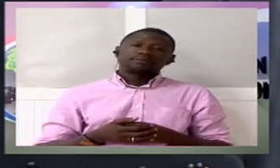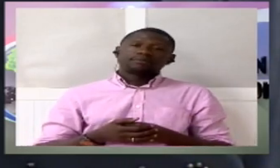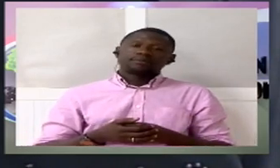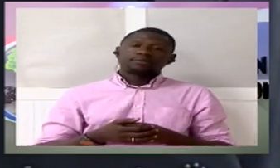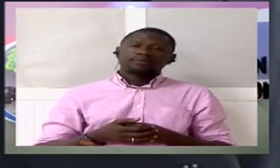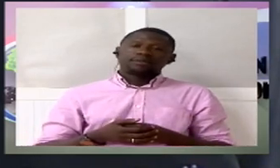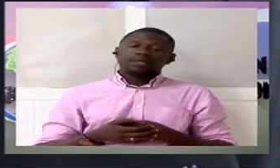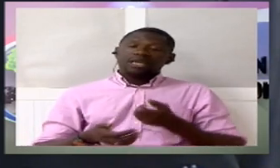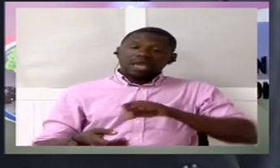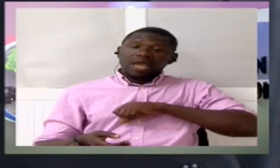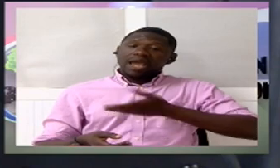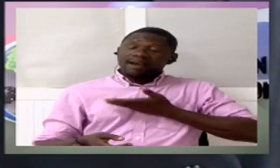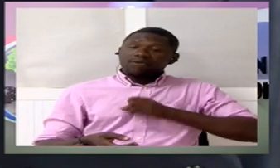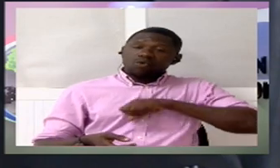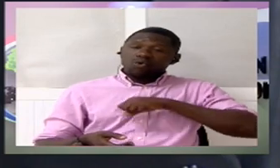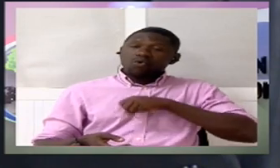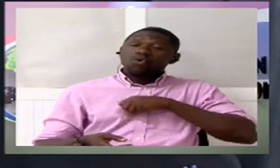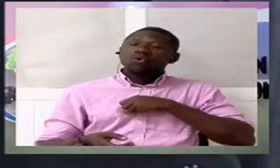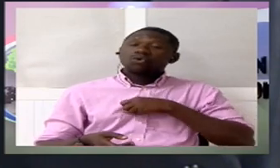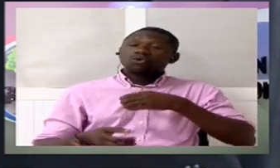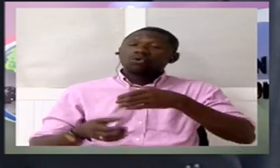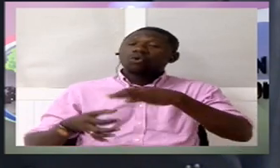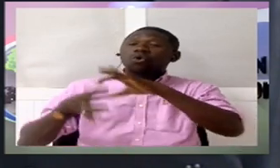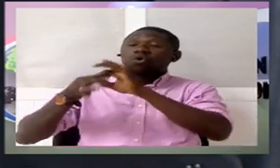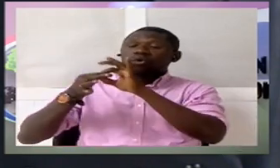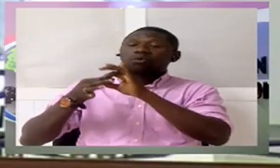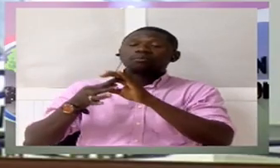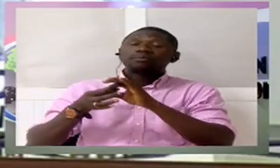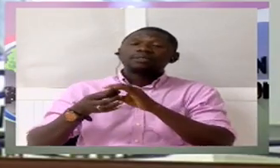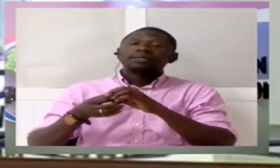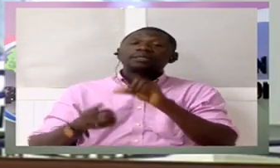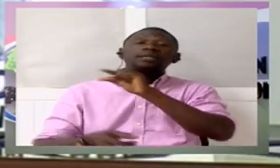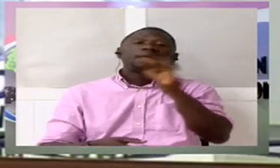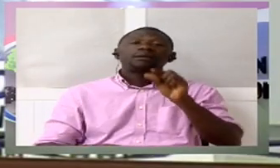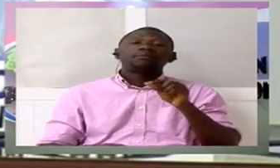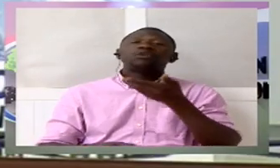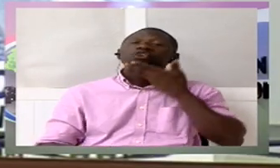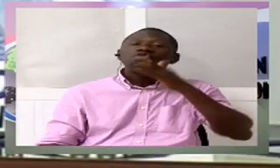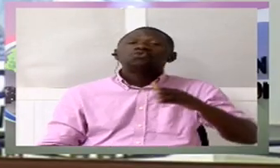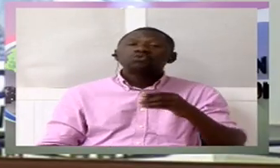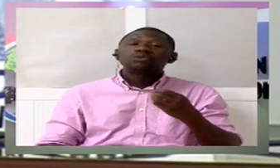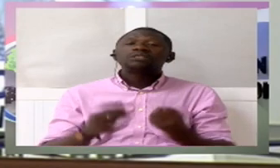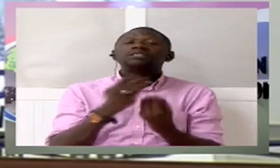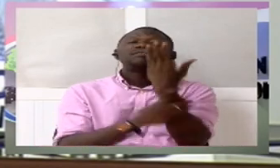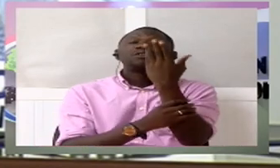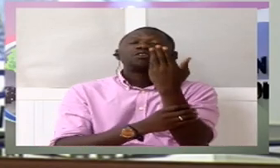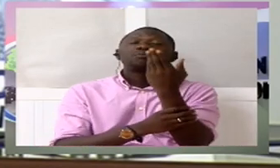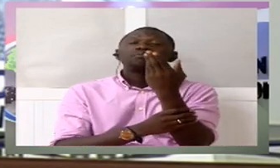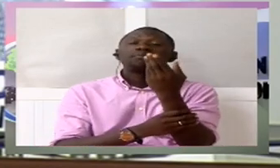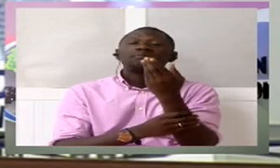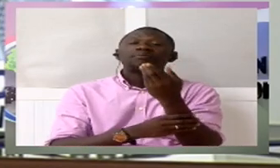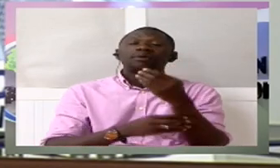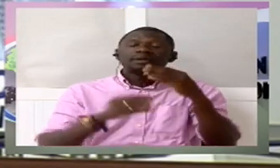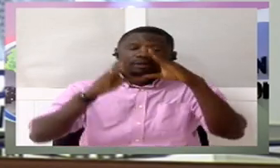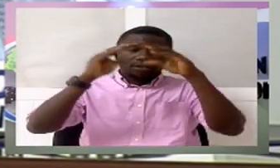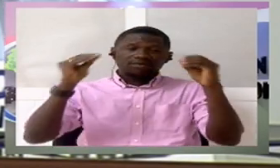development enterprise. You had a company called Youth Development Enterprise. Do you know about